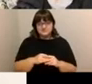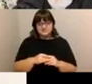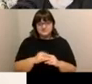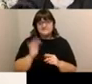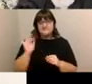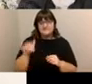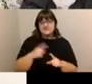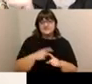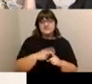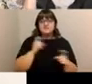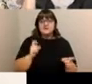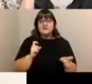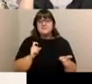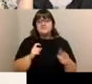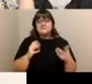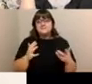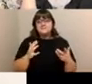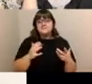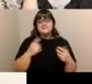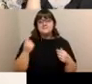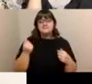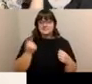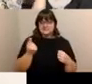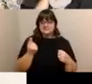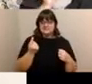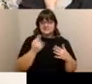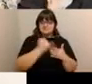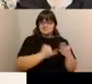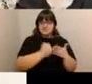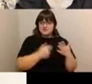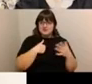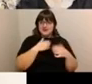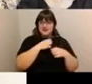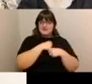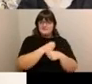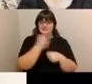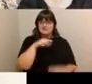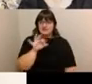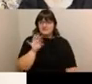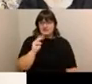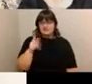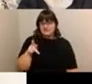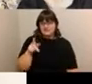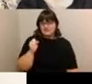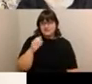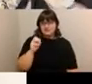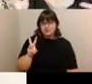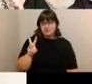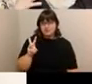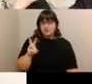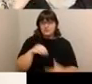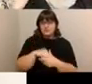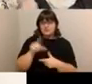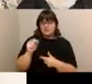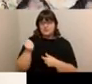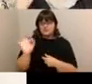a piece that I created for the Mawa FMP show in 2019. And it's